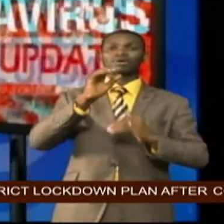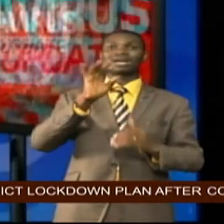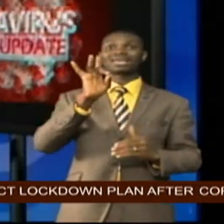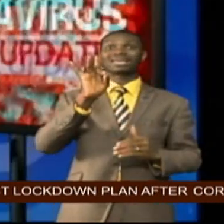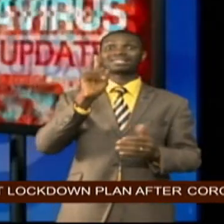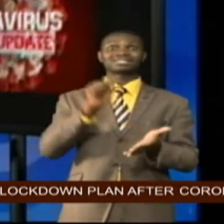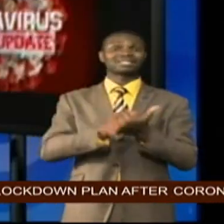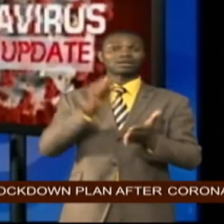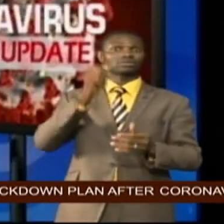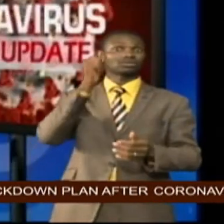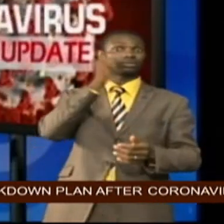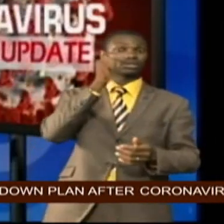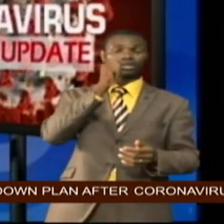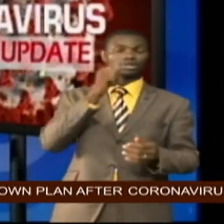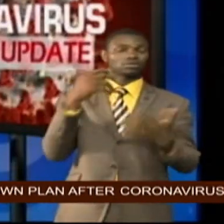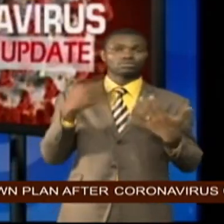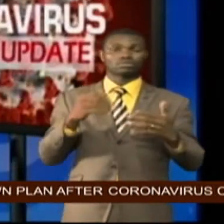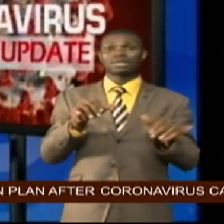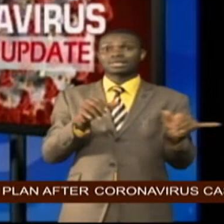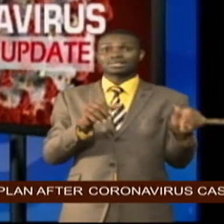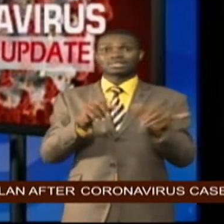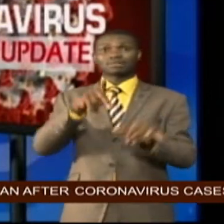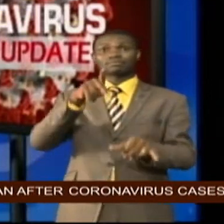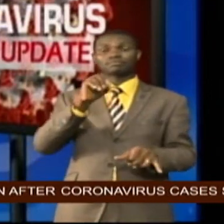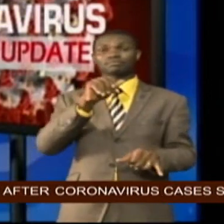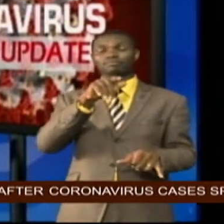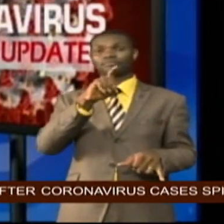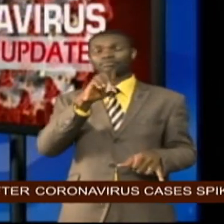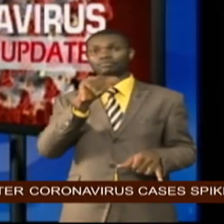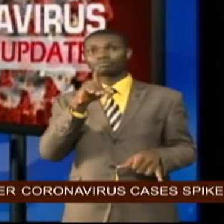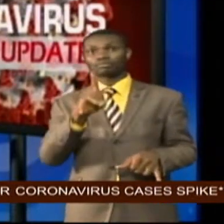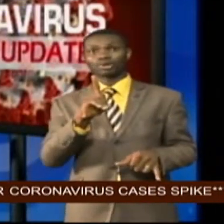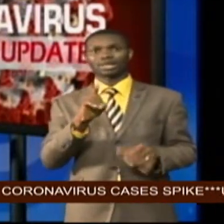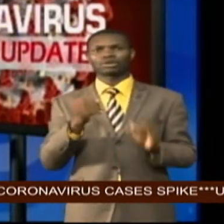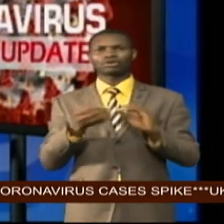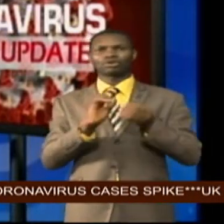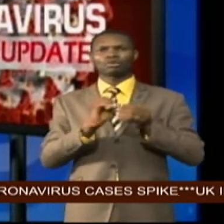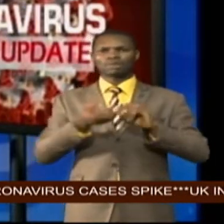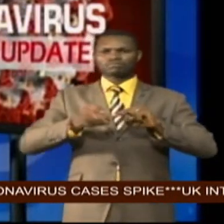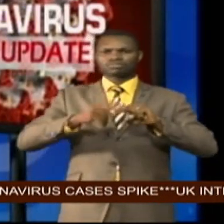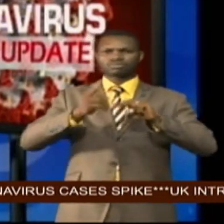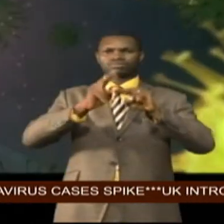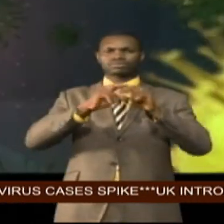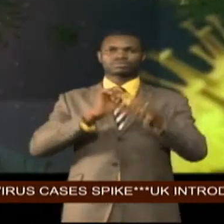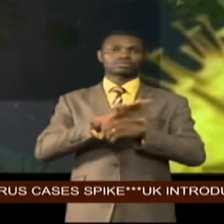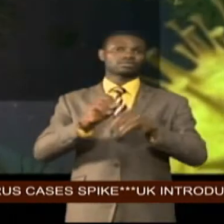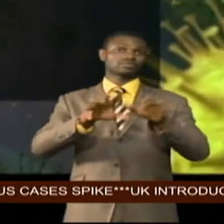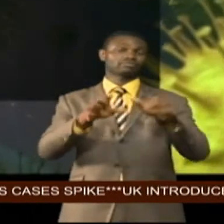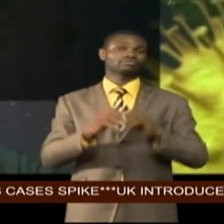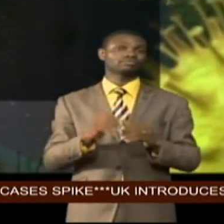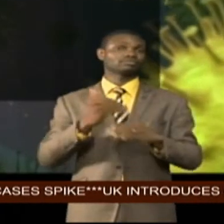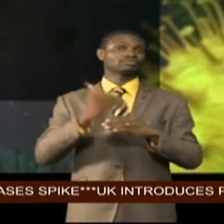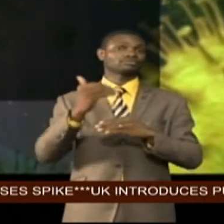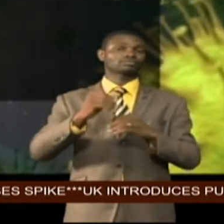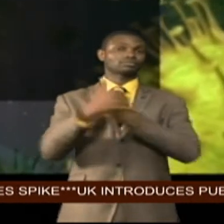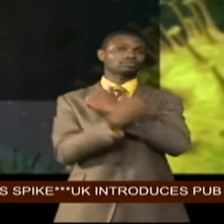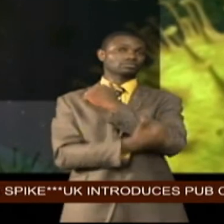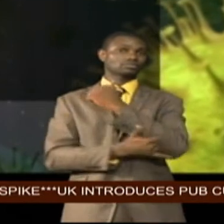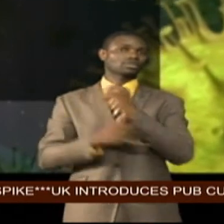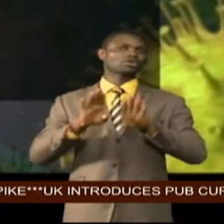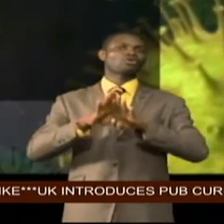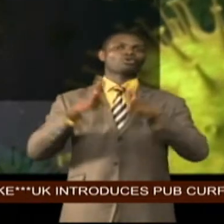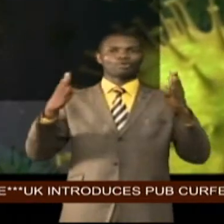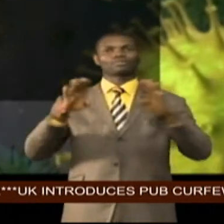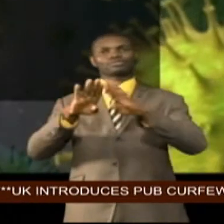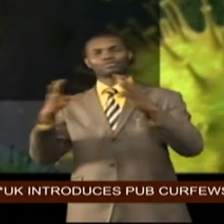8,000. Similarly, Poland has been hit by an increase in coronavirus cases after the country lifted its restrictions.